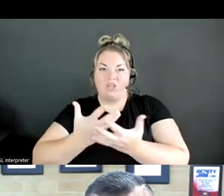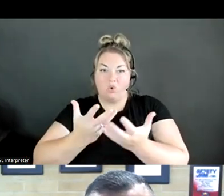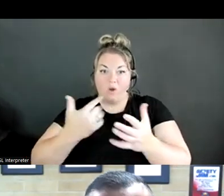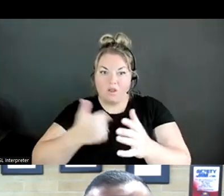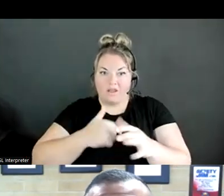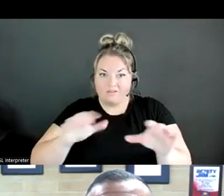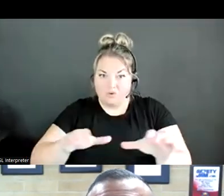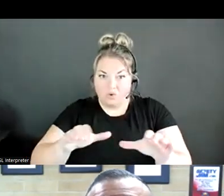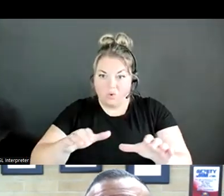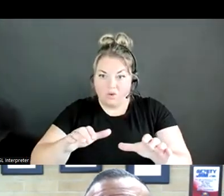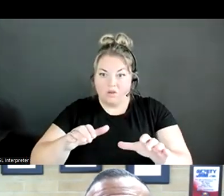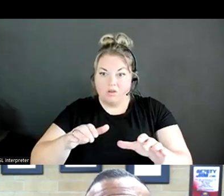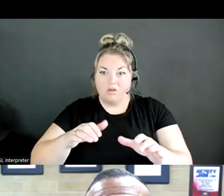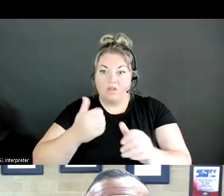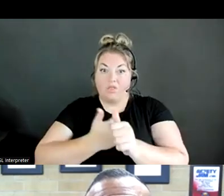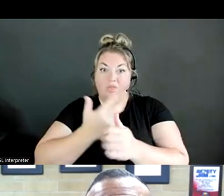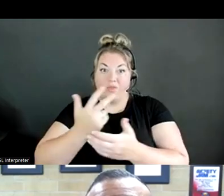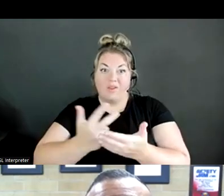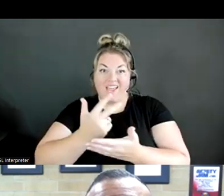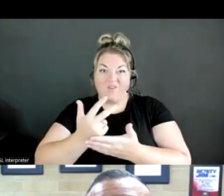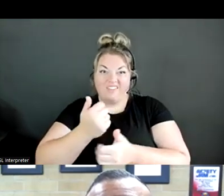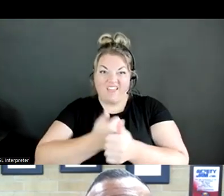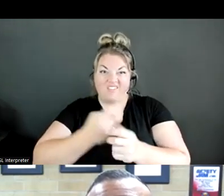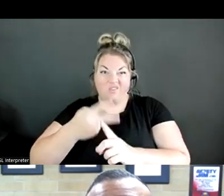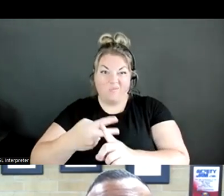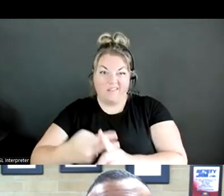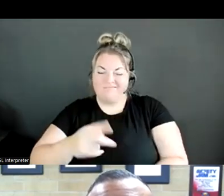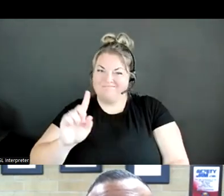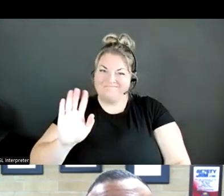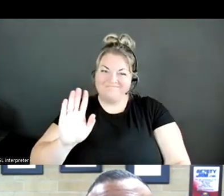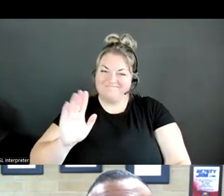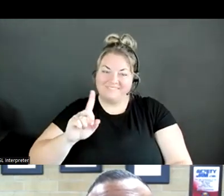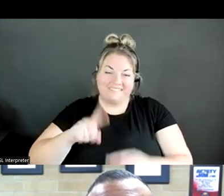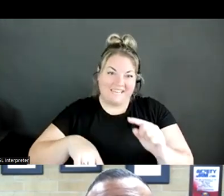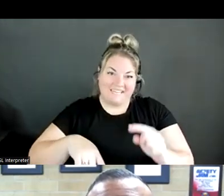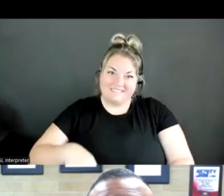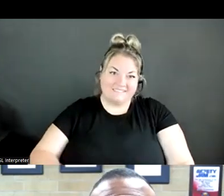finish 3 hours every other month. Like, I just can't.